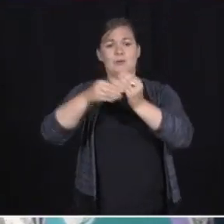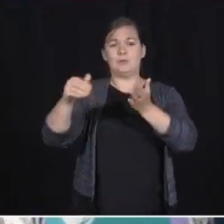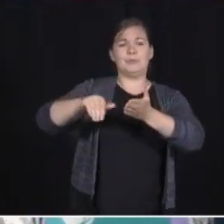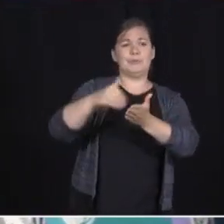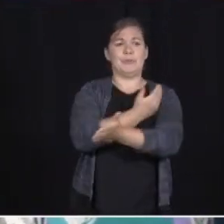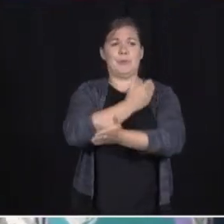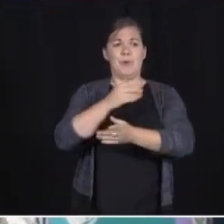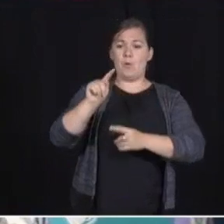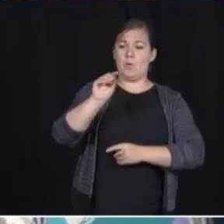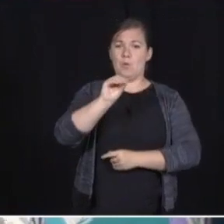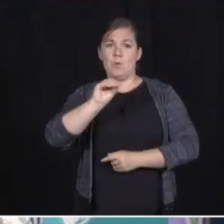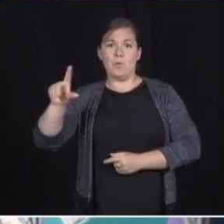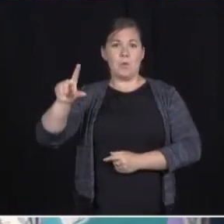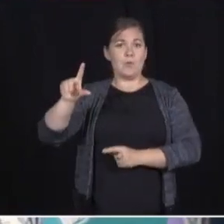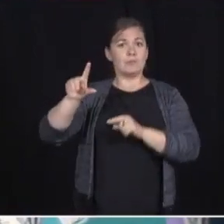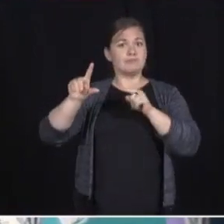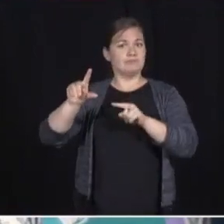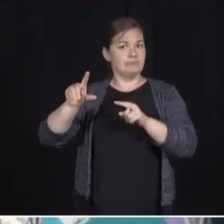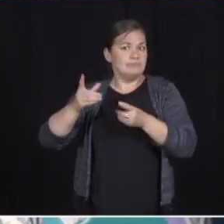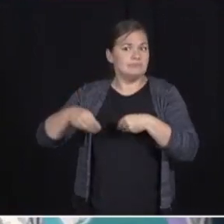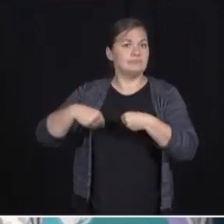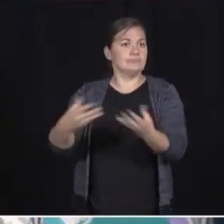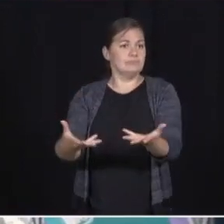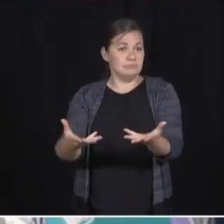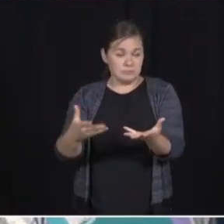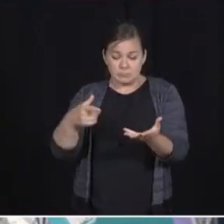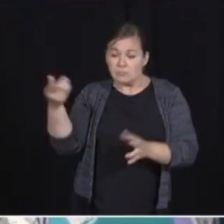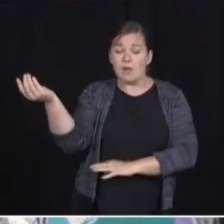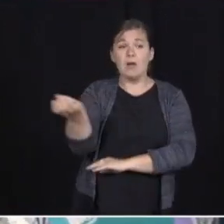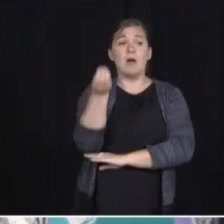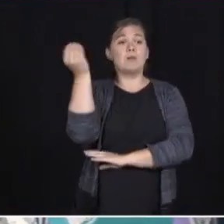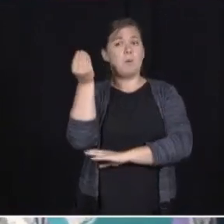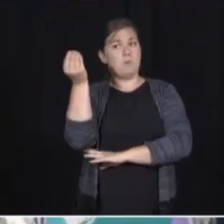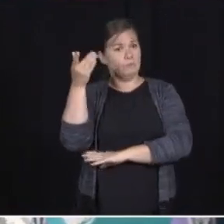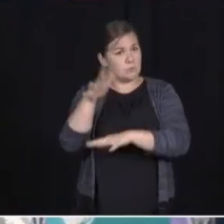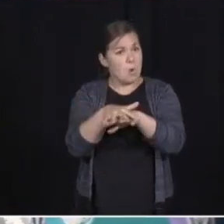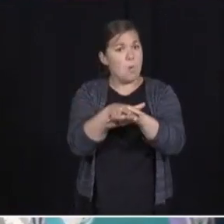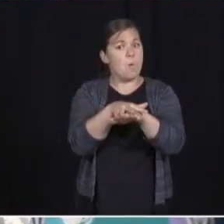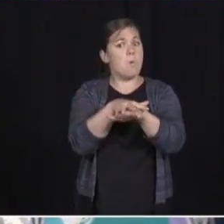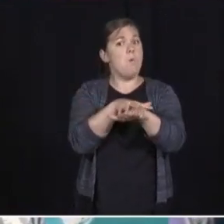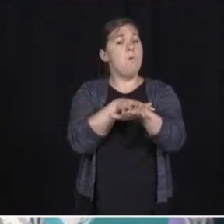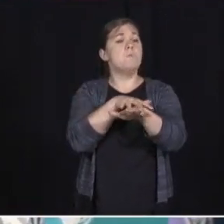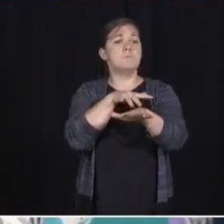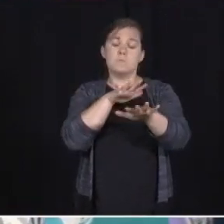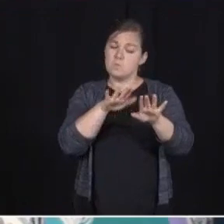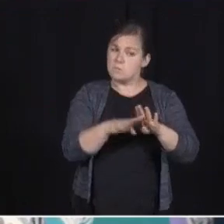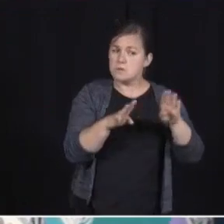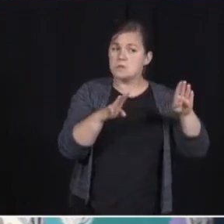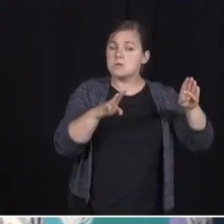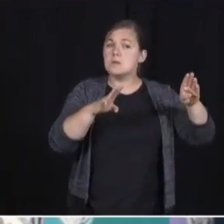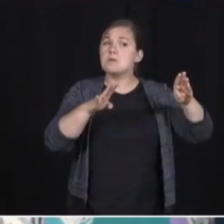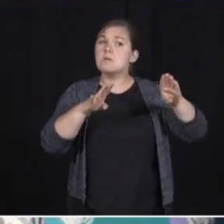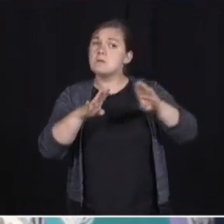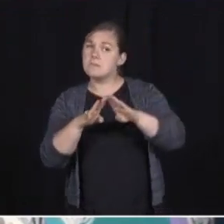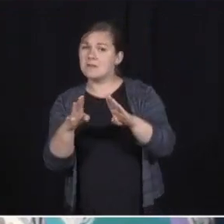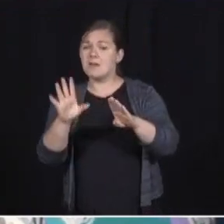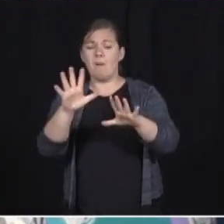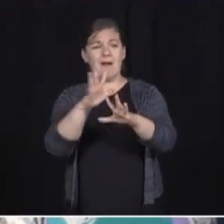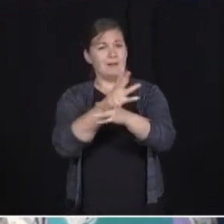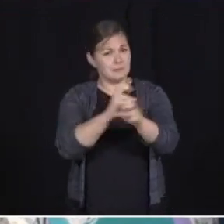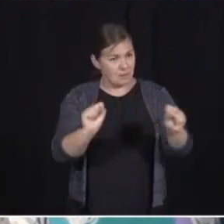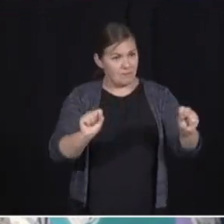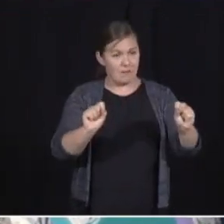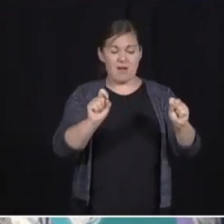COVID-19. As Ontario safely and gradually reopens, it's more important than ever that we remain vigilant in our efforts